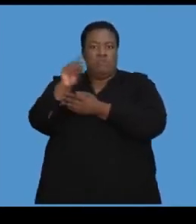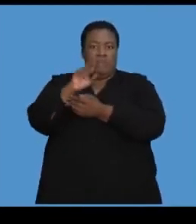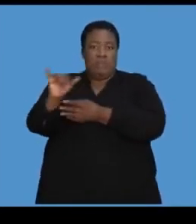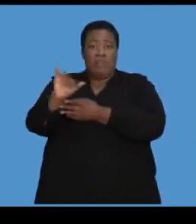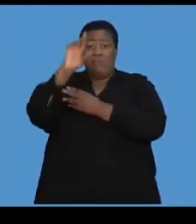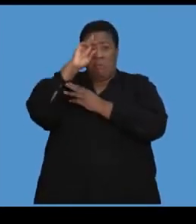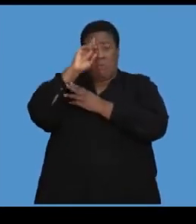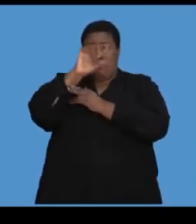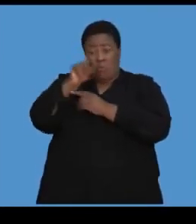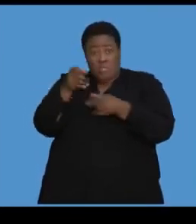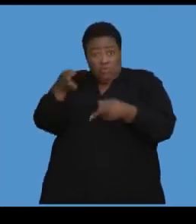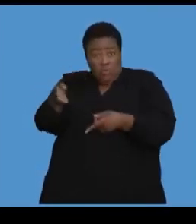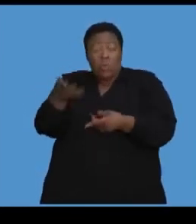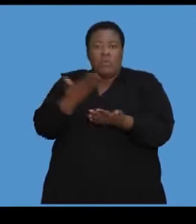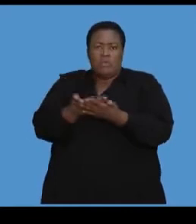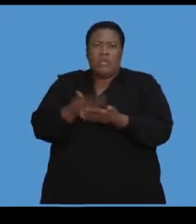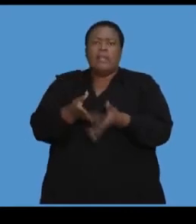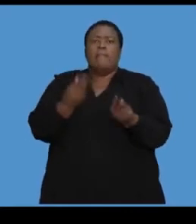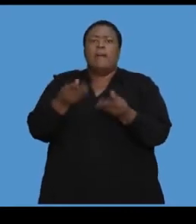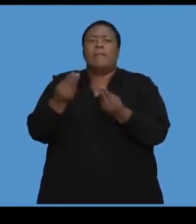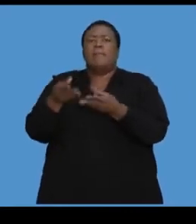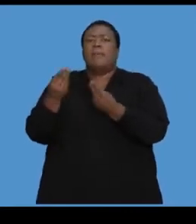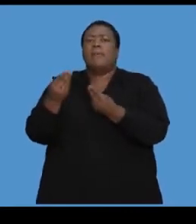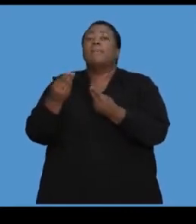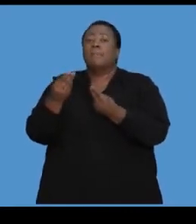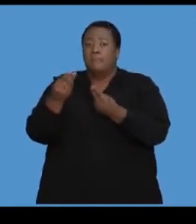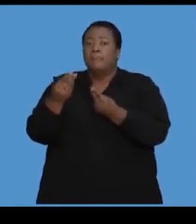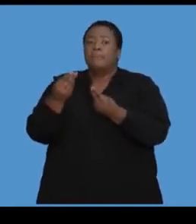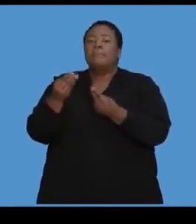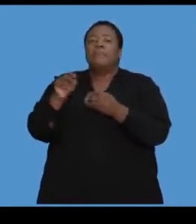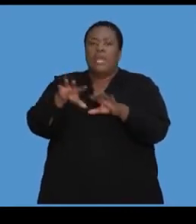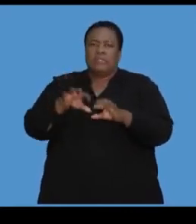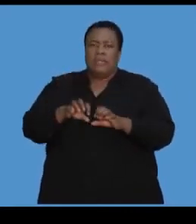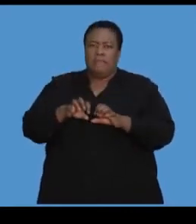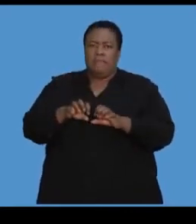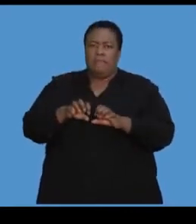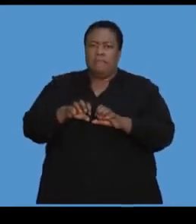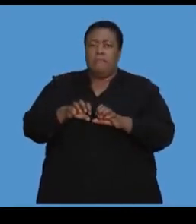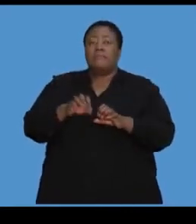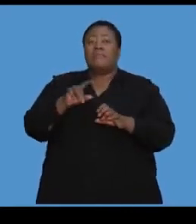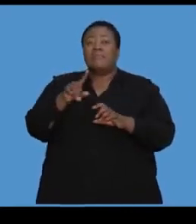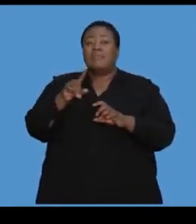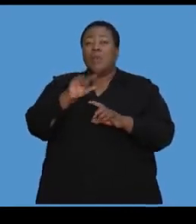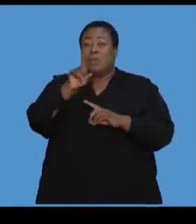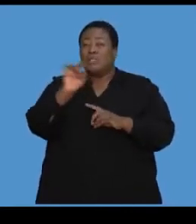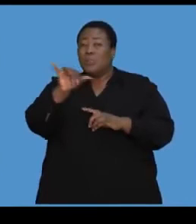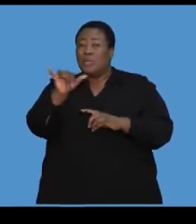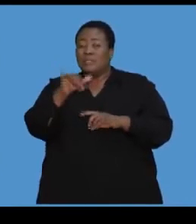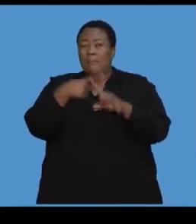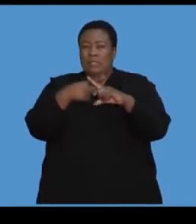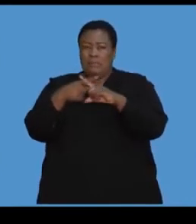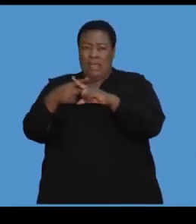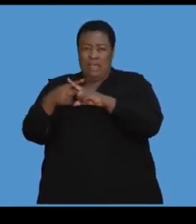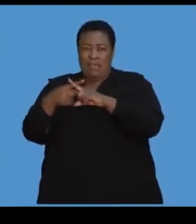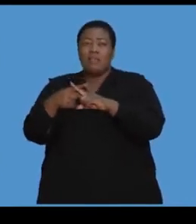Remember, guys, the multiplier question is one of the hot questions that you guys can expect to find in your final exam. Right, so